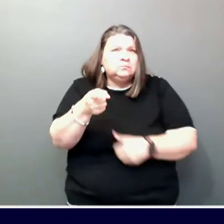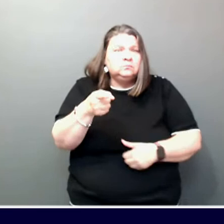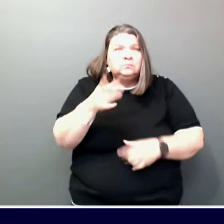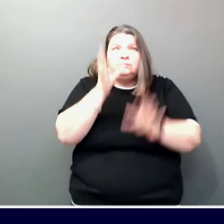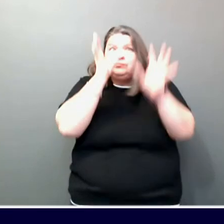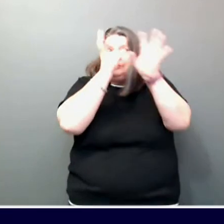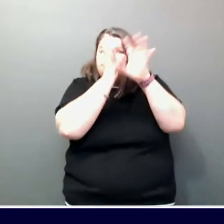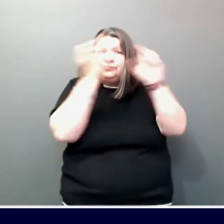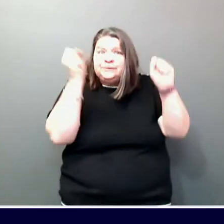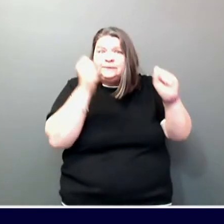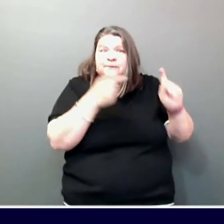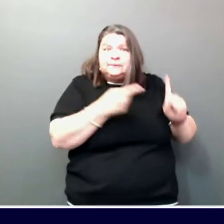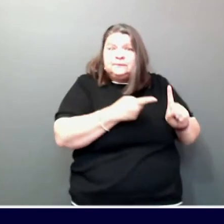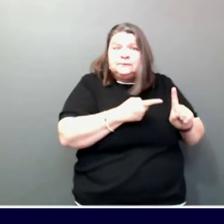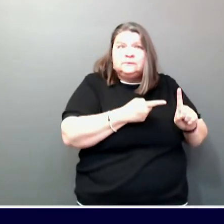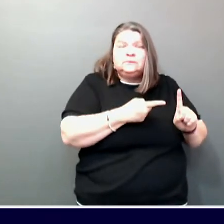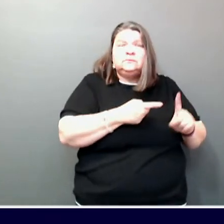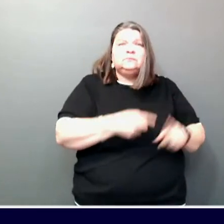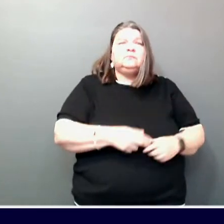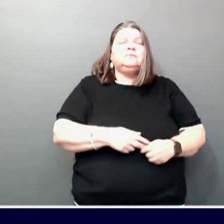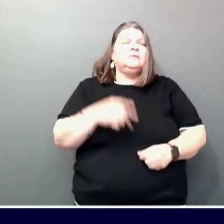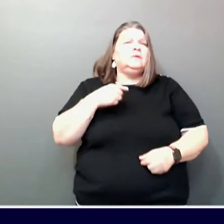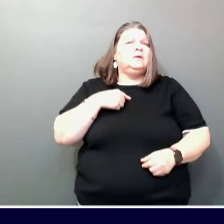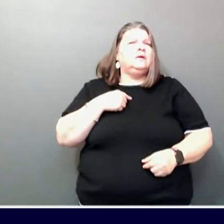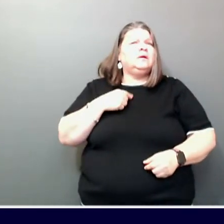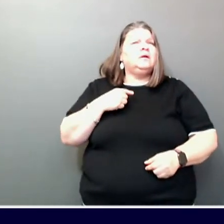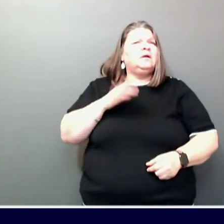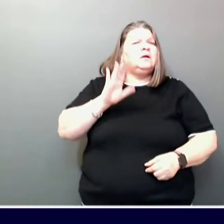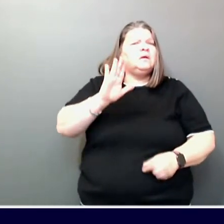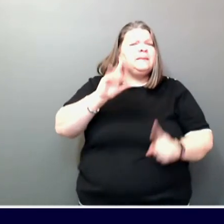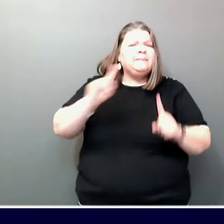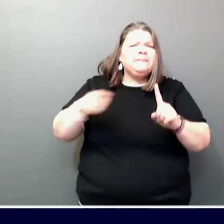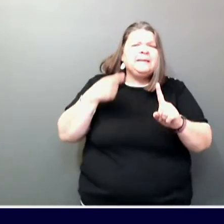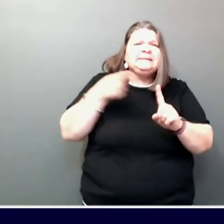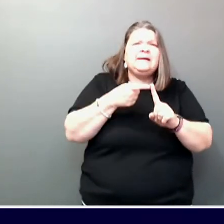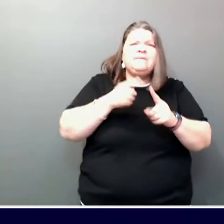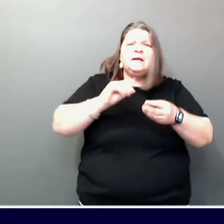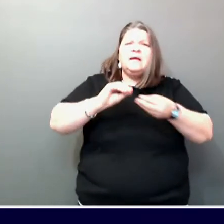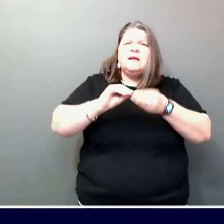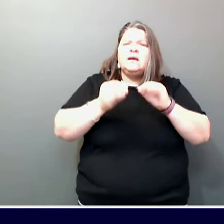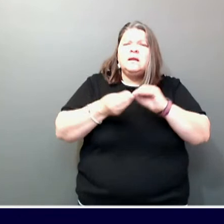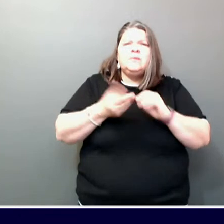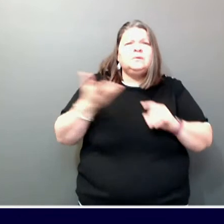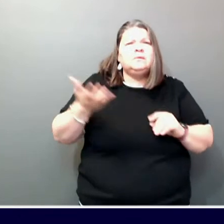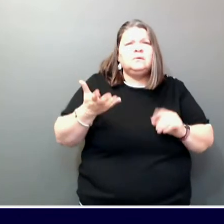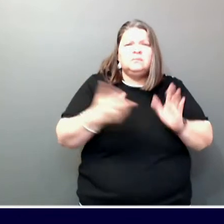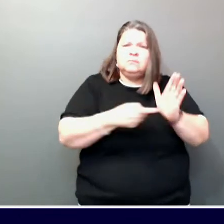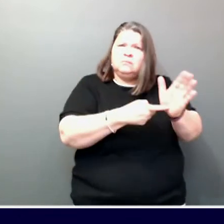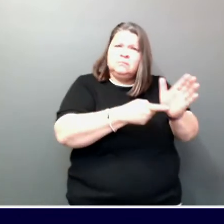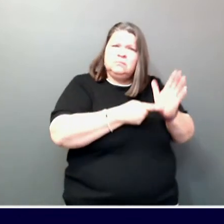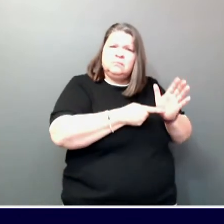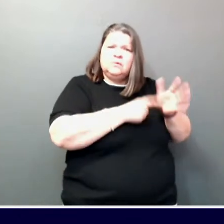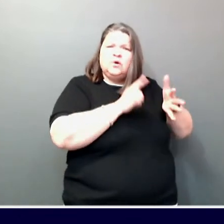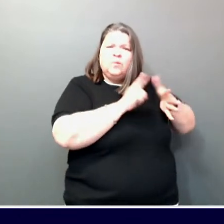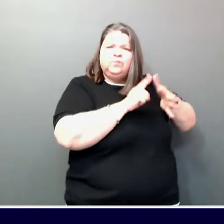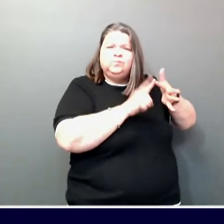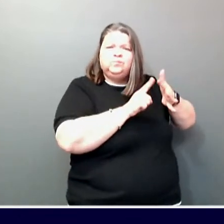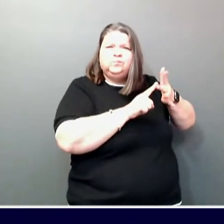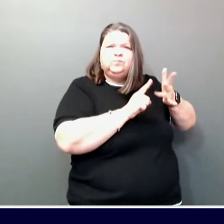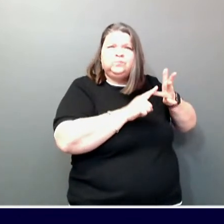some of the metrics that you'll be looking at in order to make that recommendation to ease